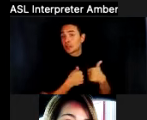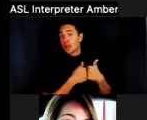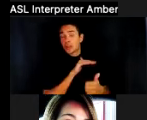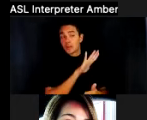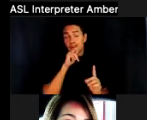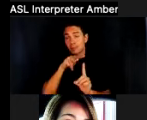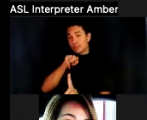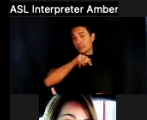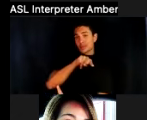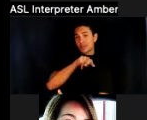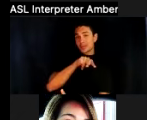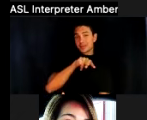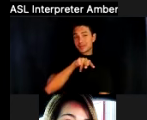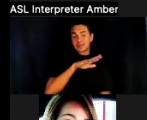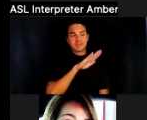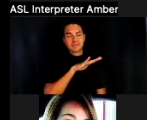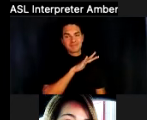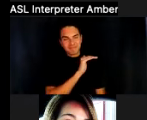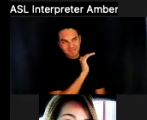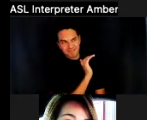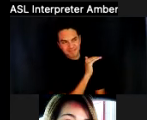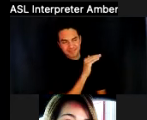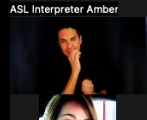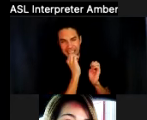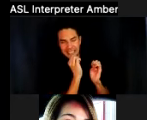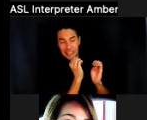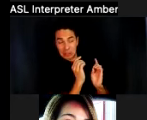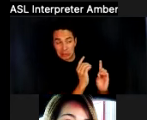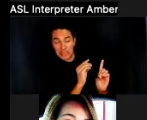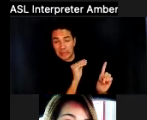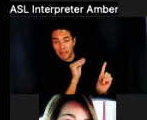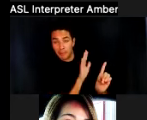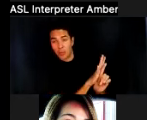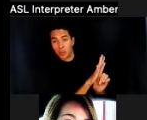by gently offering education, right? Or